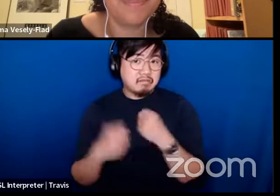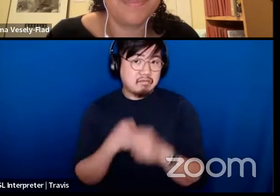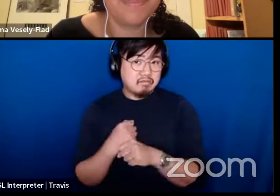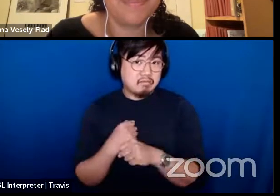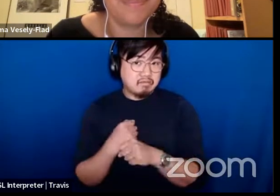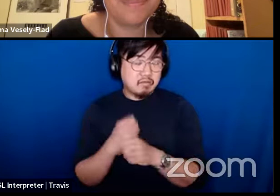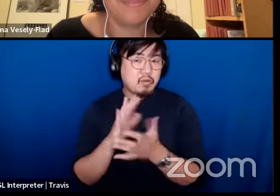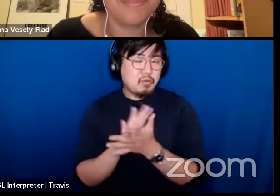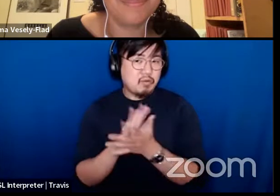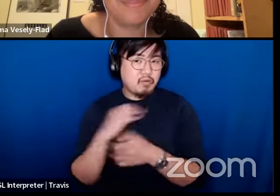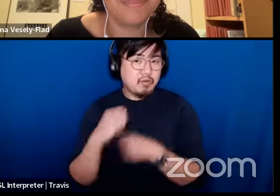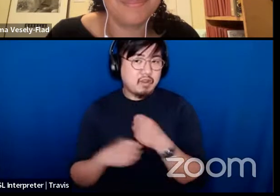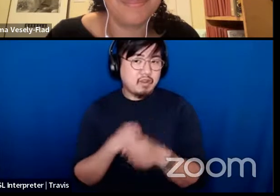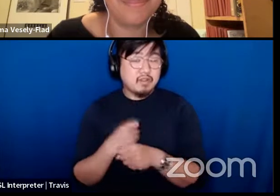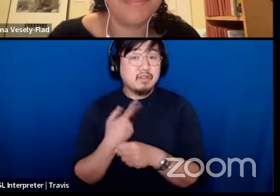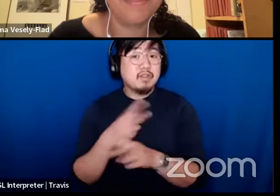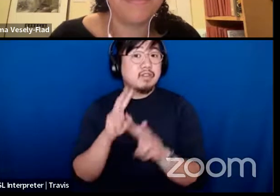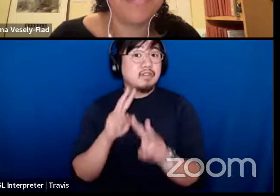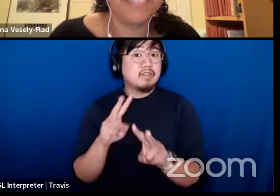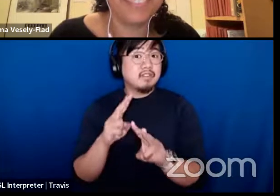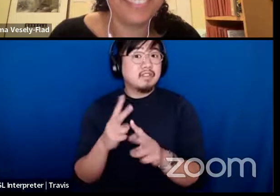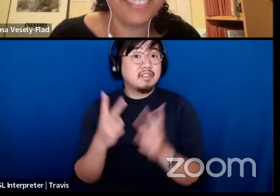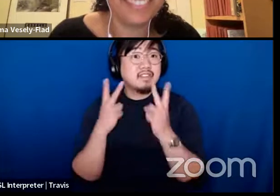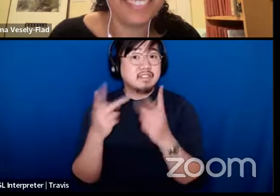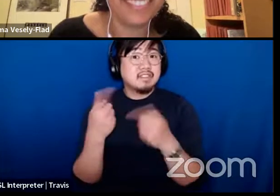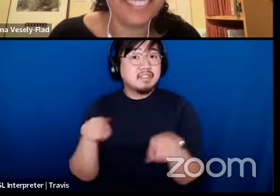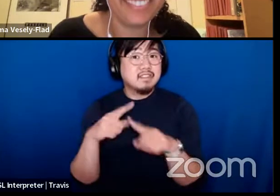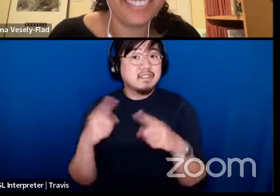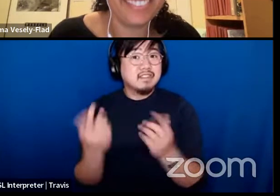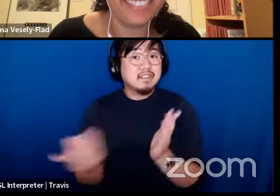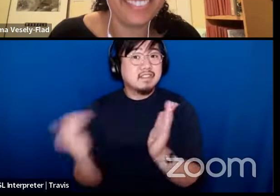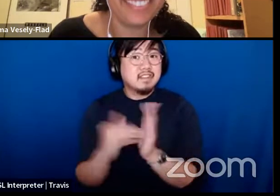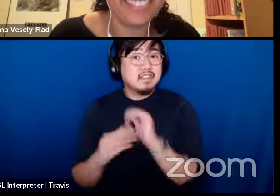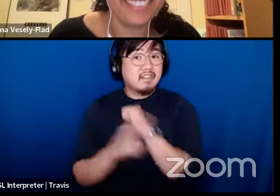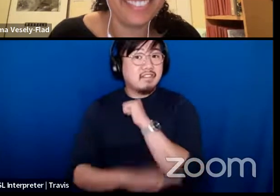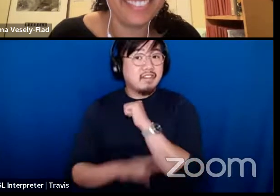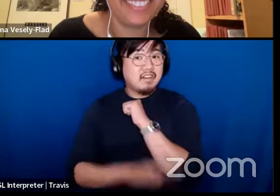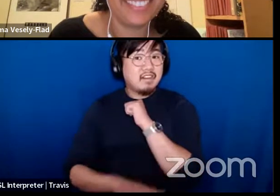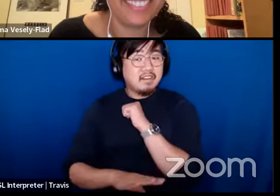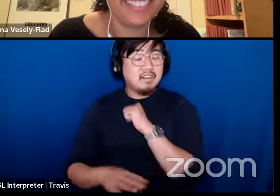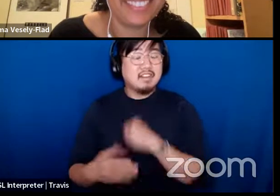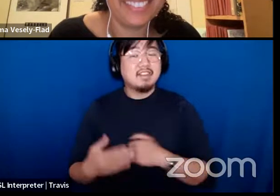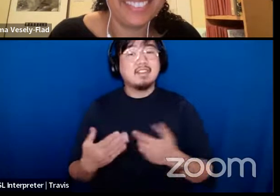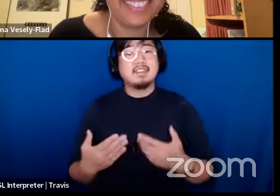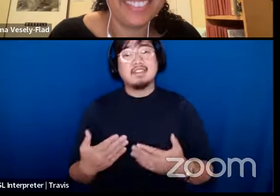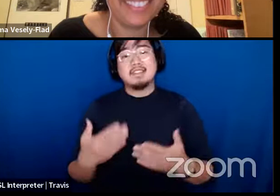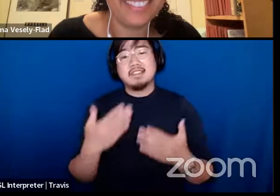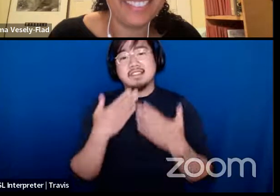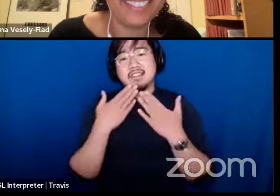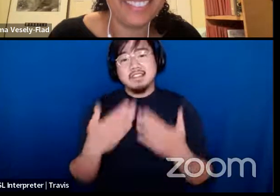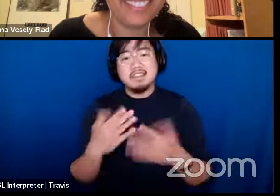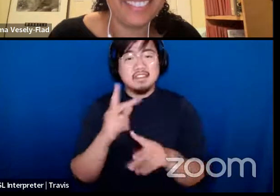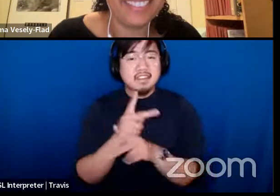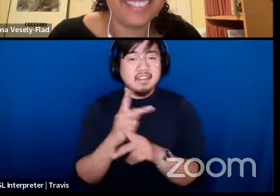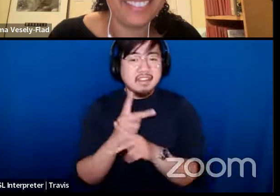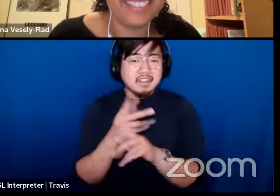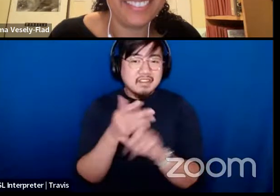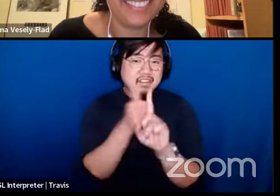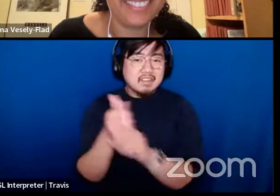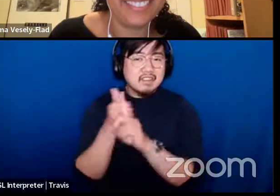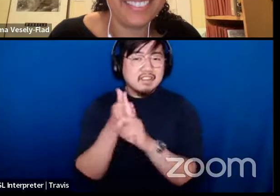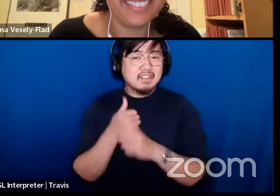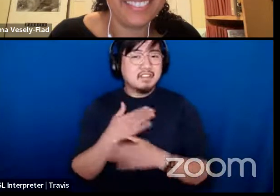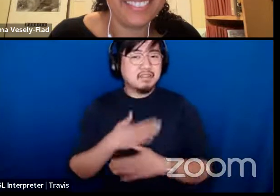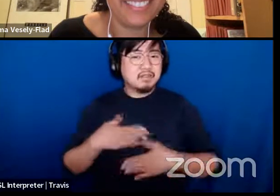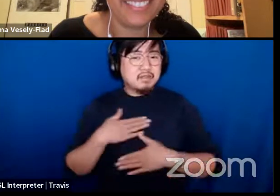you in the fall. And please take good care of yourselves and enjoy the spring. And thank you again for being